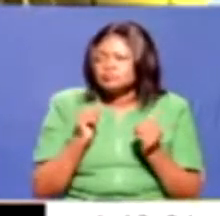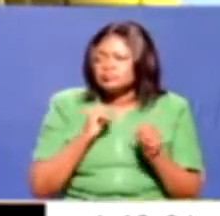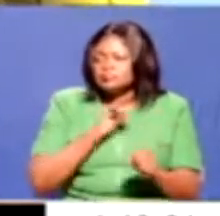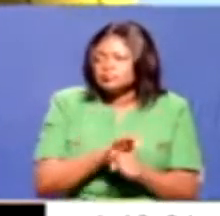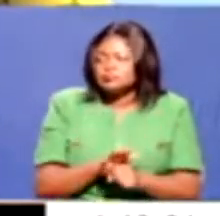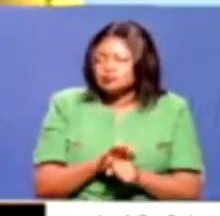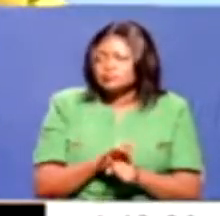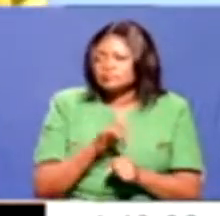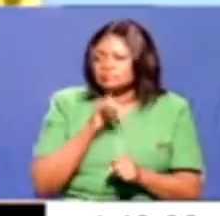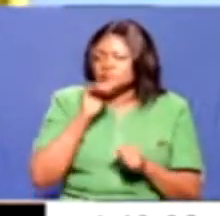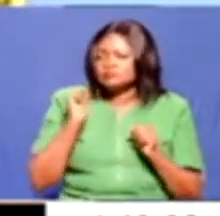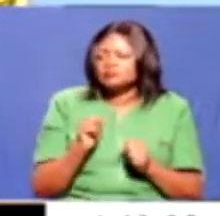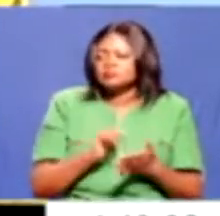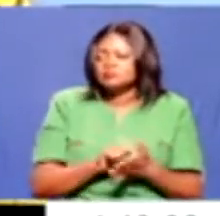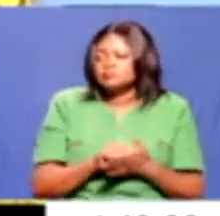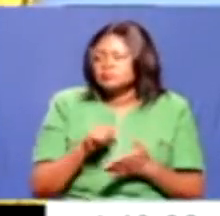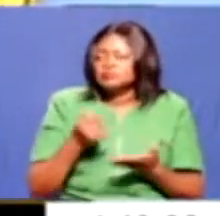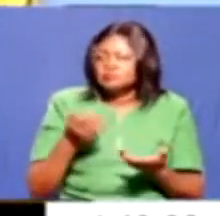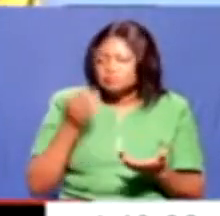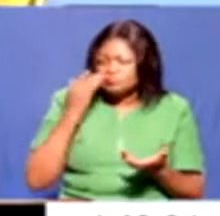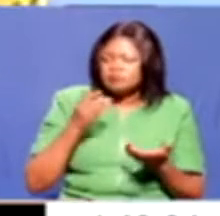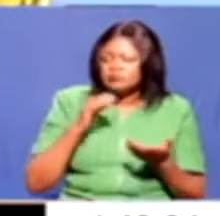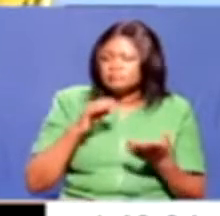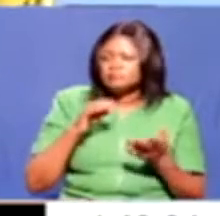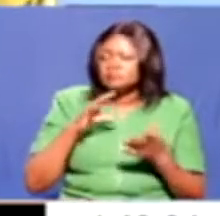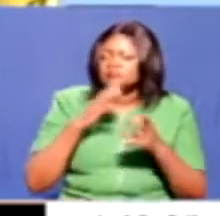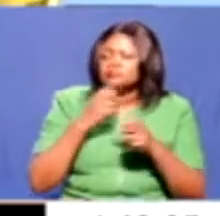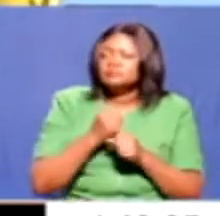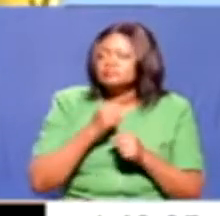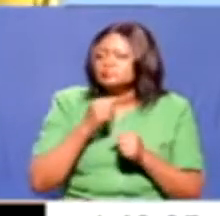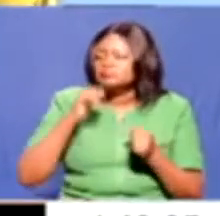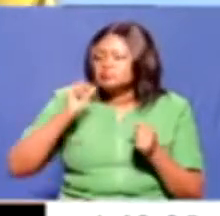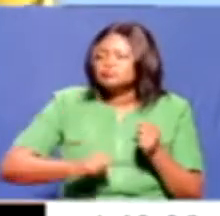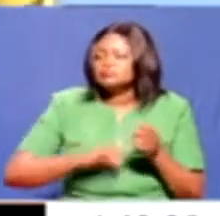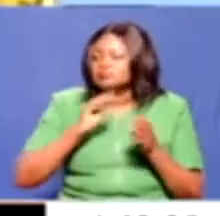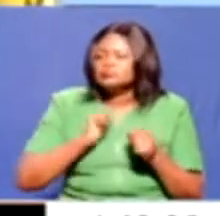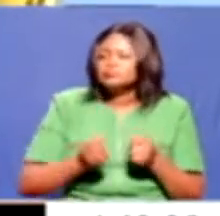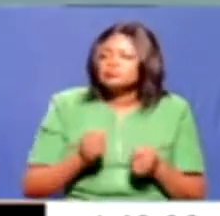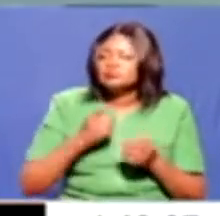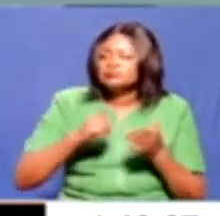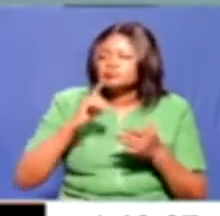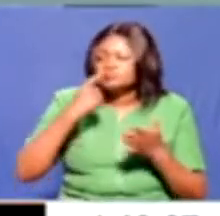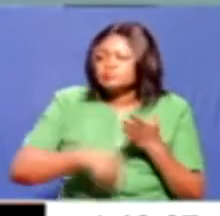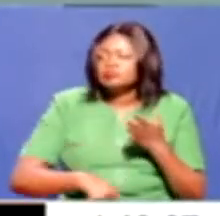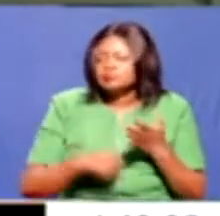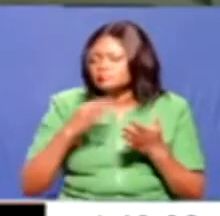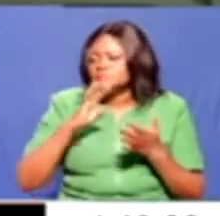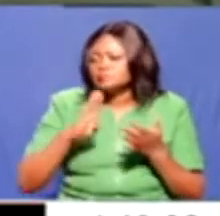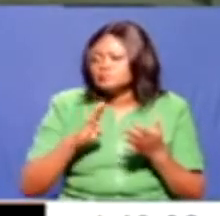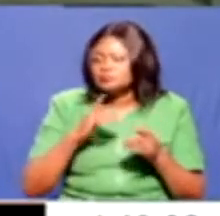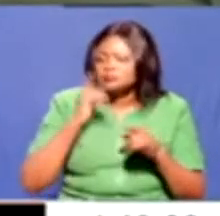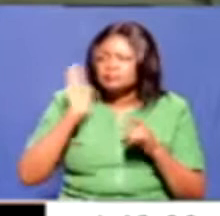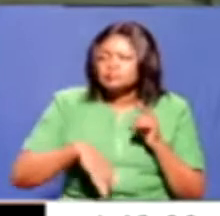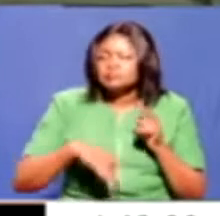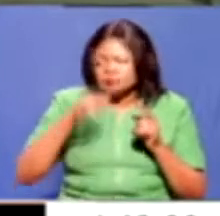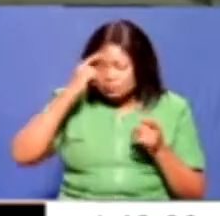unlikely oil firms in South Africa would upgrade refineries at a cost of $3.9 billion unless the government allowed them to pass on